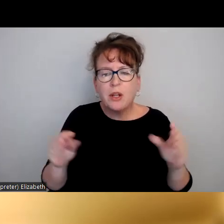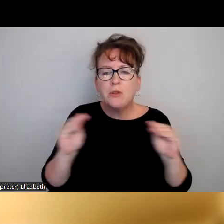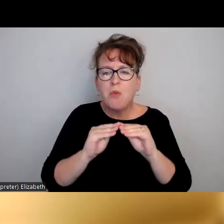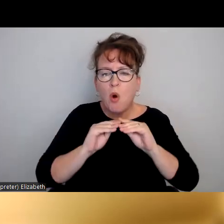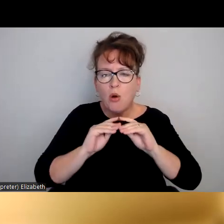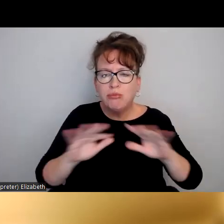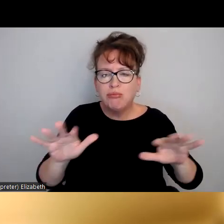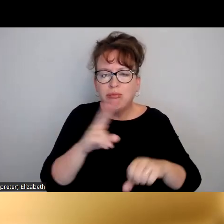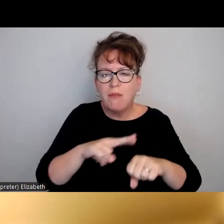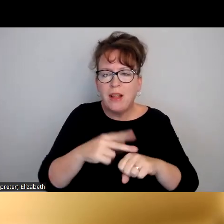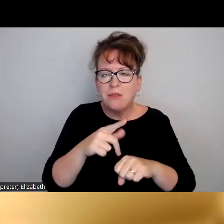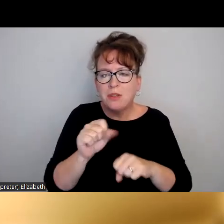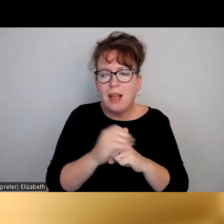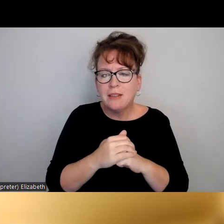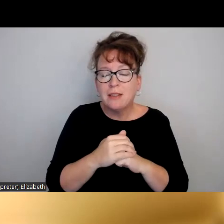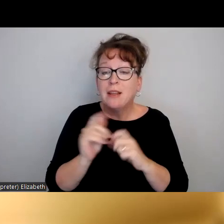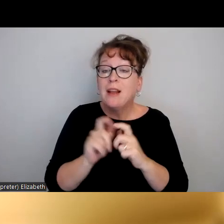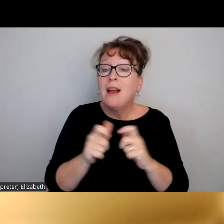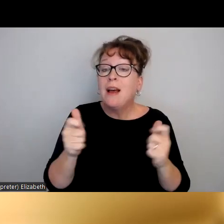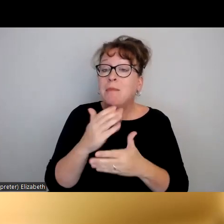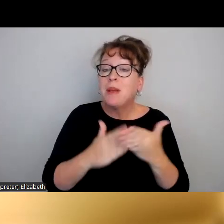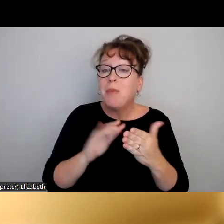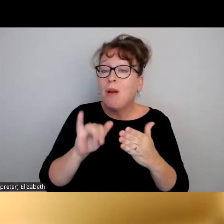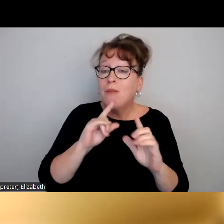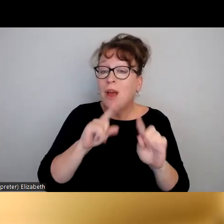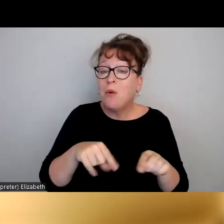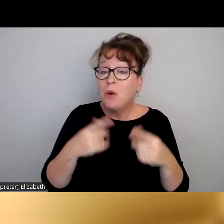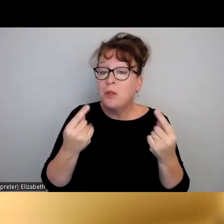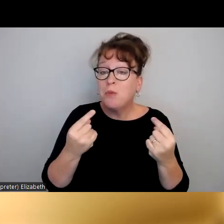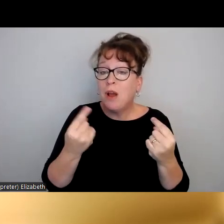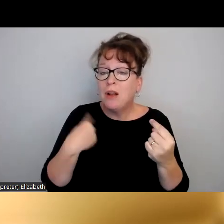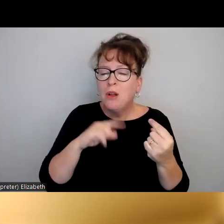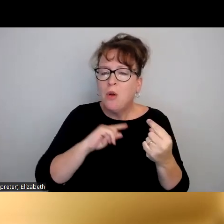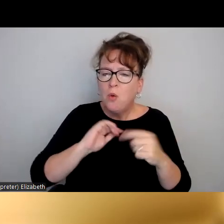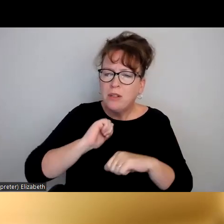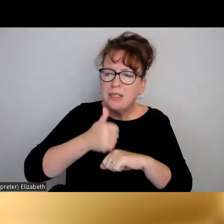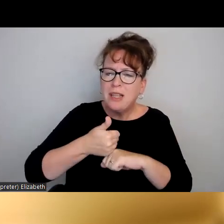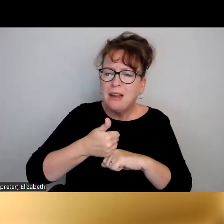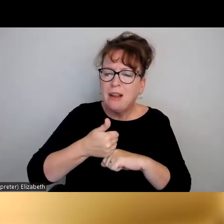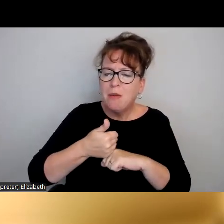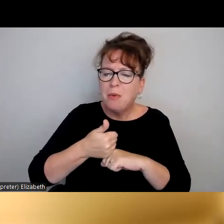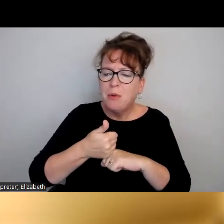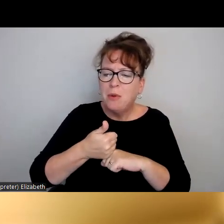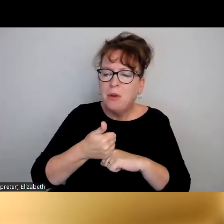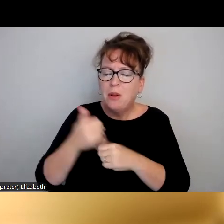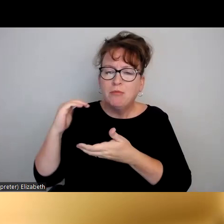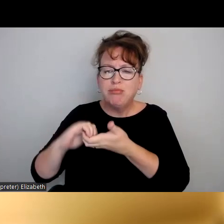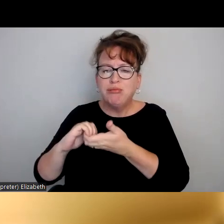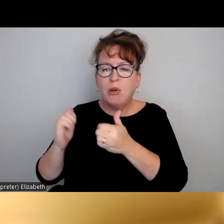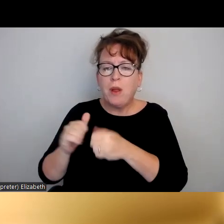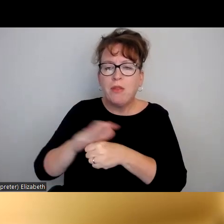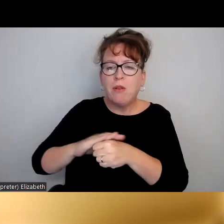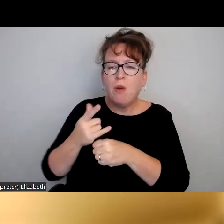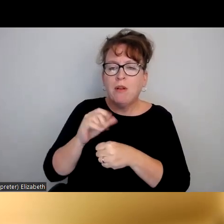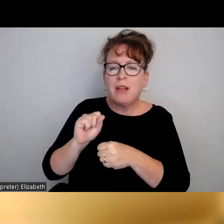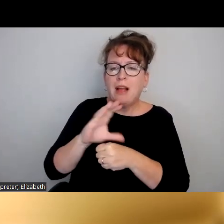big part of the order is we're imposing a new requirement that the LDCs, the local gas distribution companies, we want them to consider